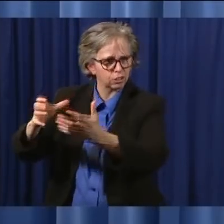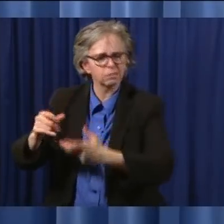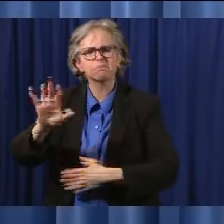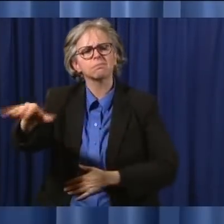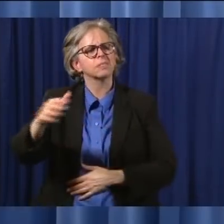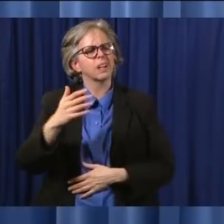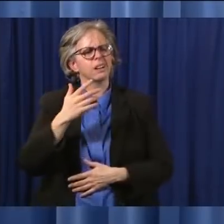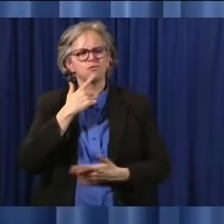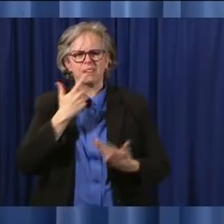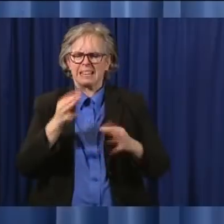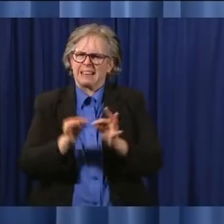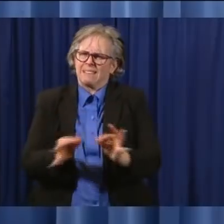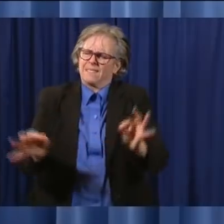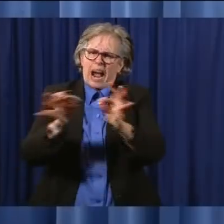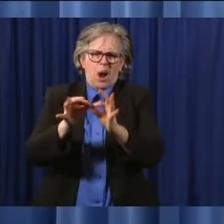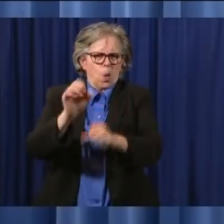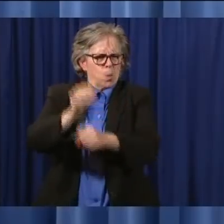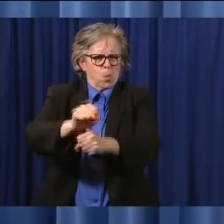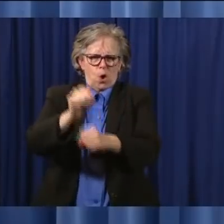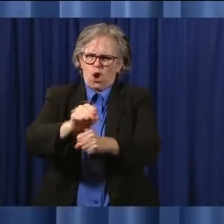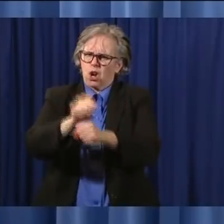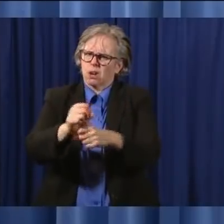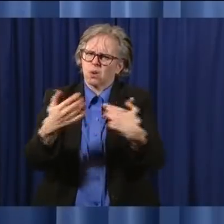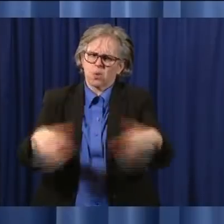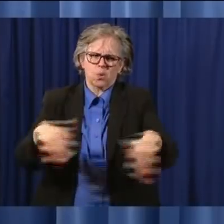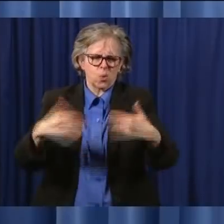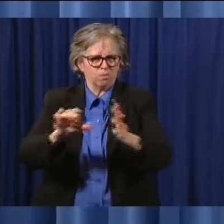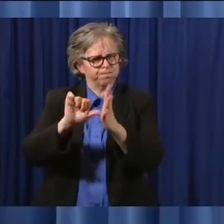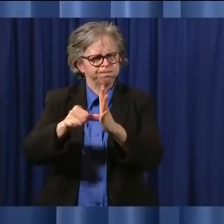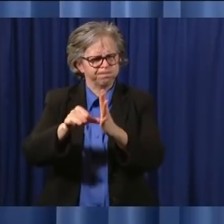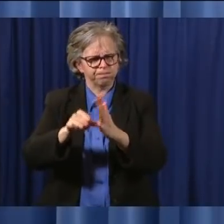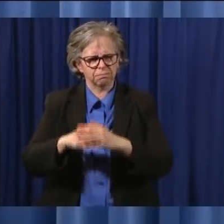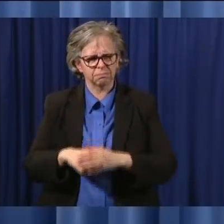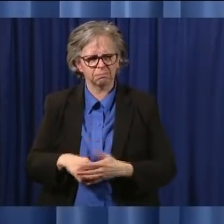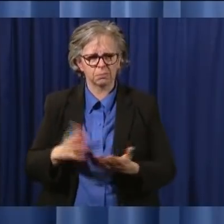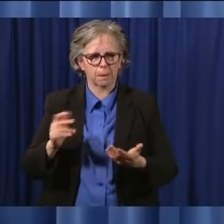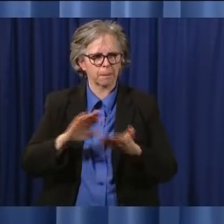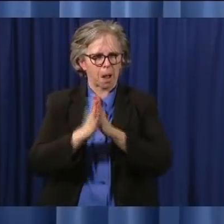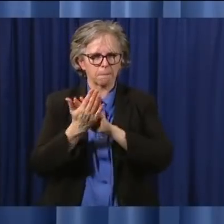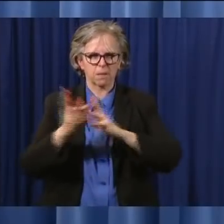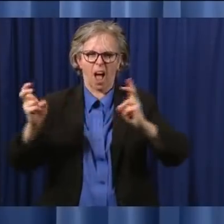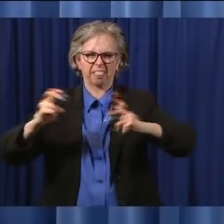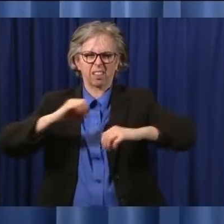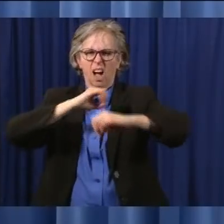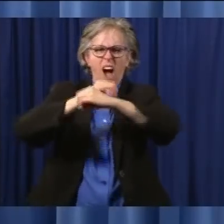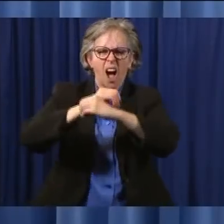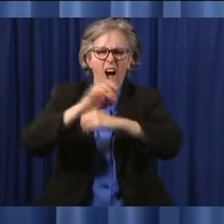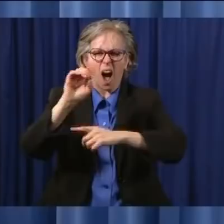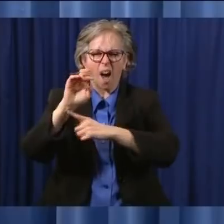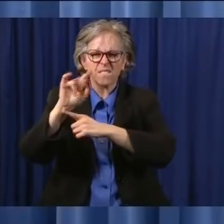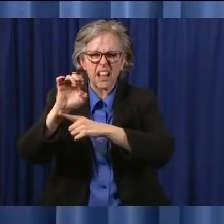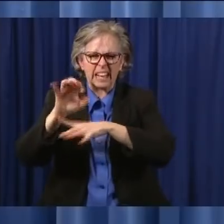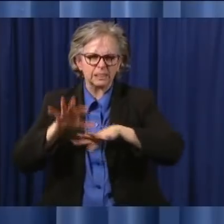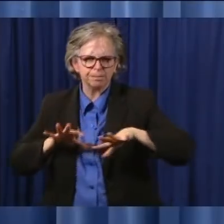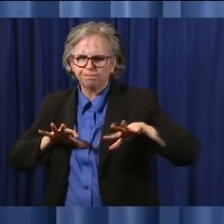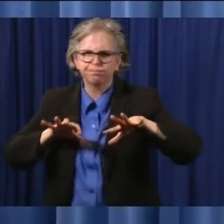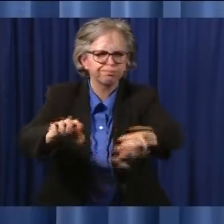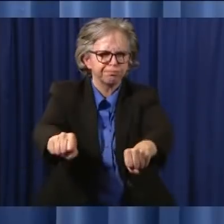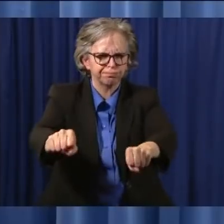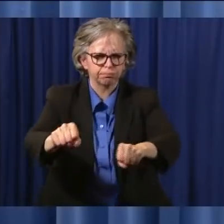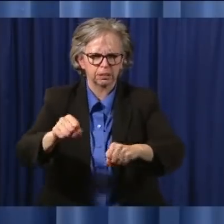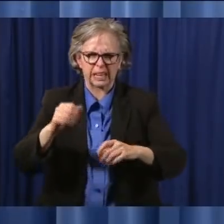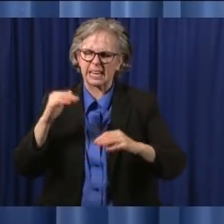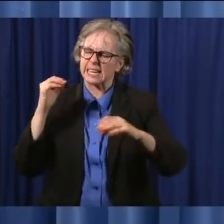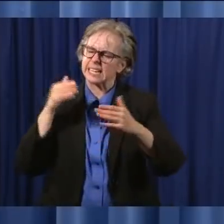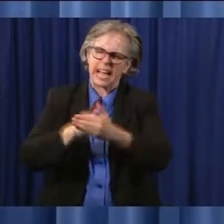and it's one of the best ways for us to go on the offense against our shared enemy. Their work will be key in helping to identify those who have been